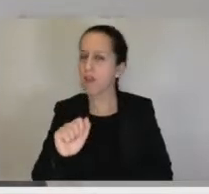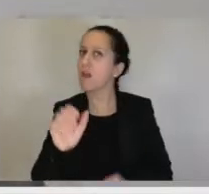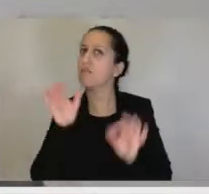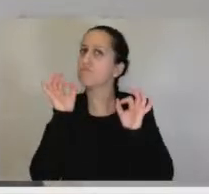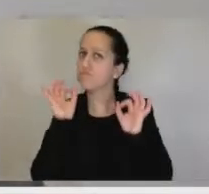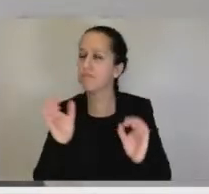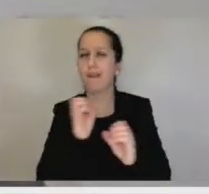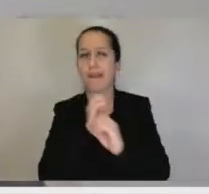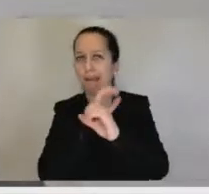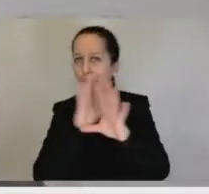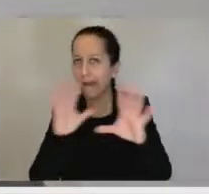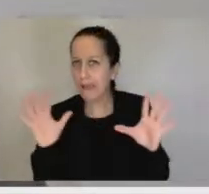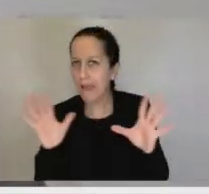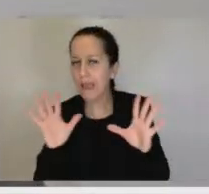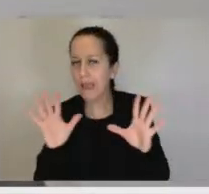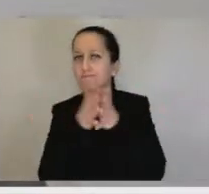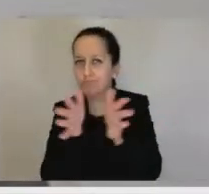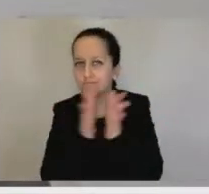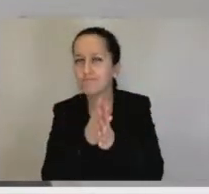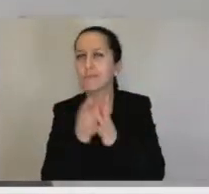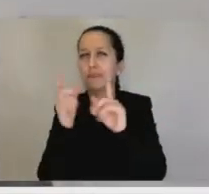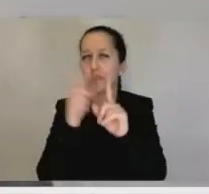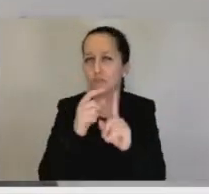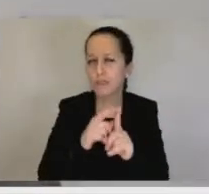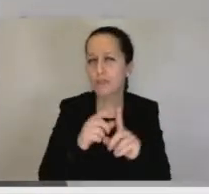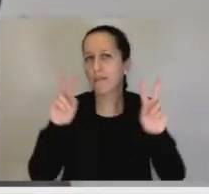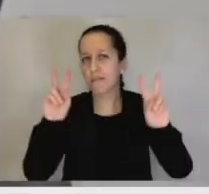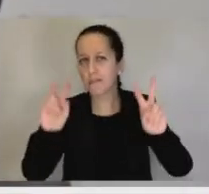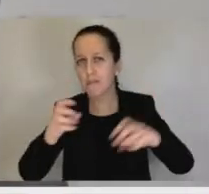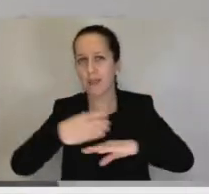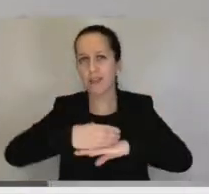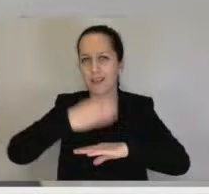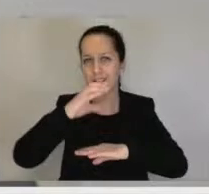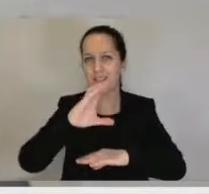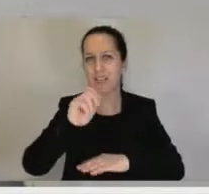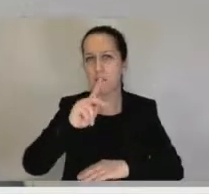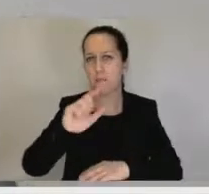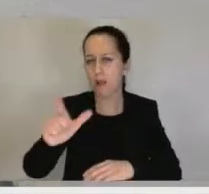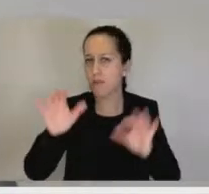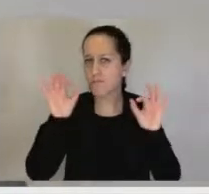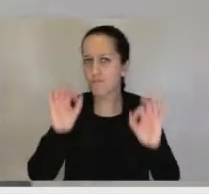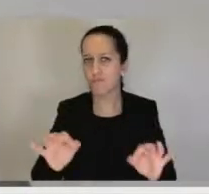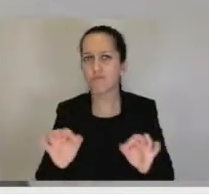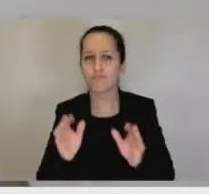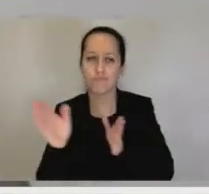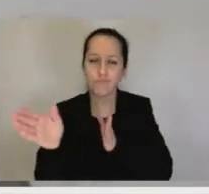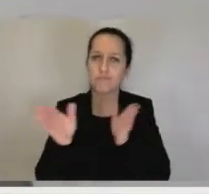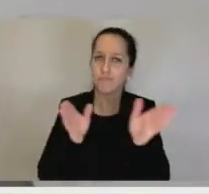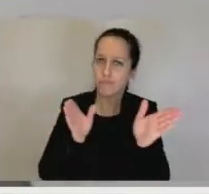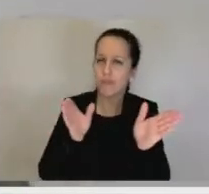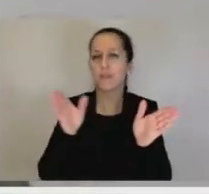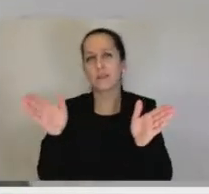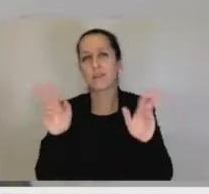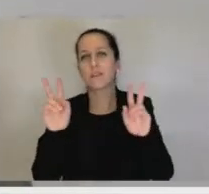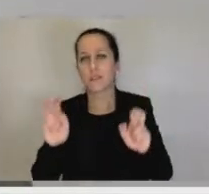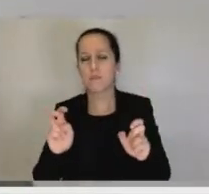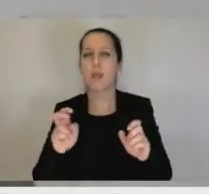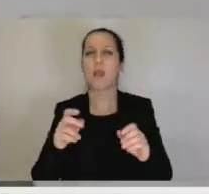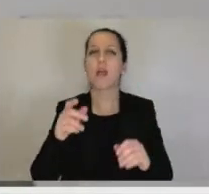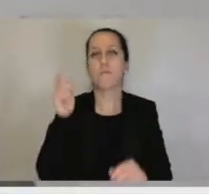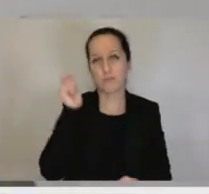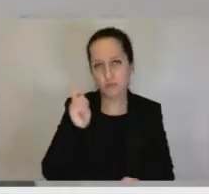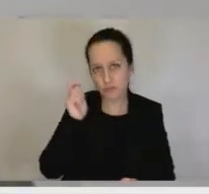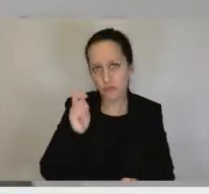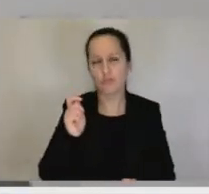presentation. She's always quite eloquent to explain the topics addressed from within ECLAC, specifically